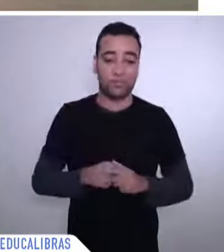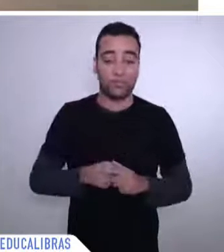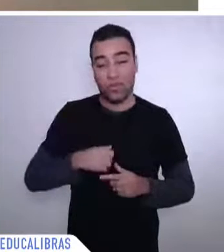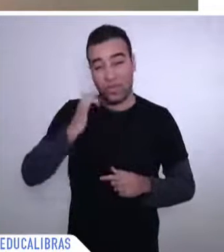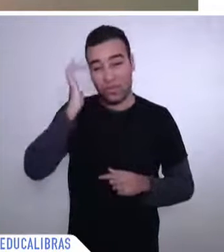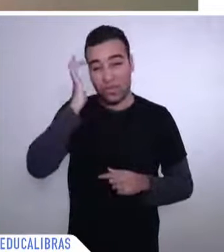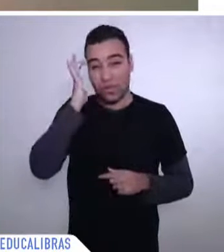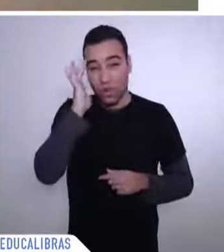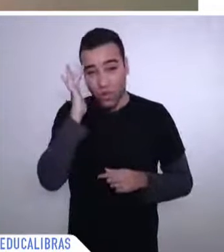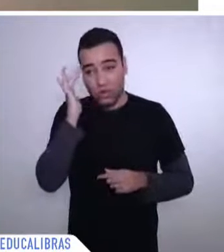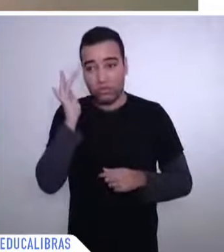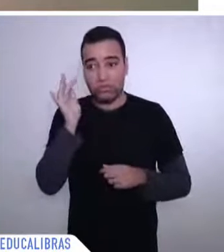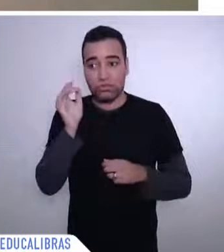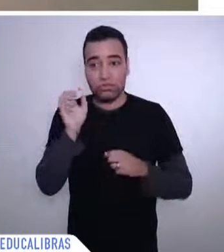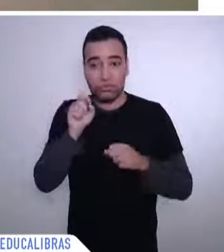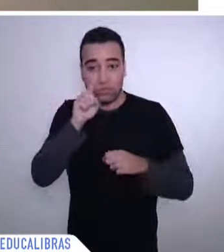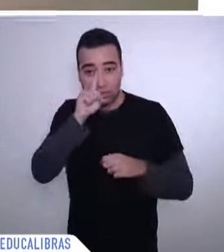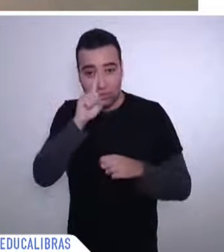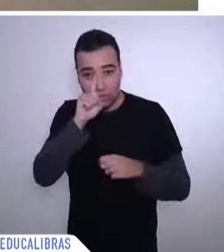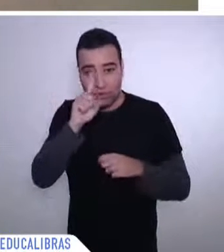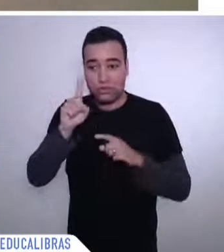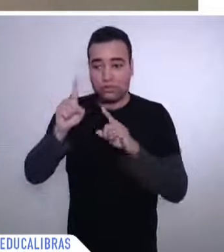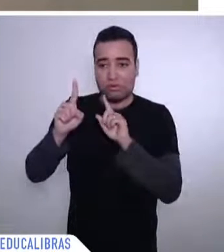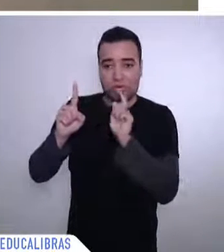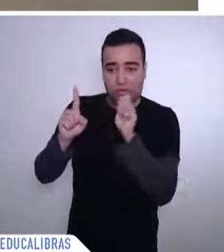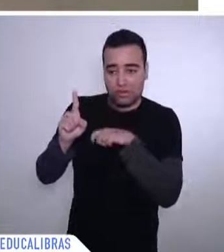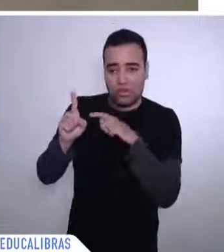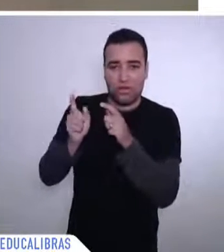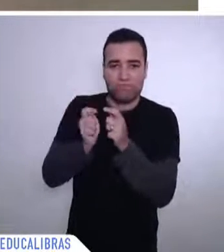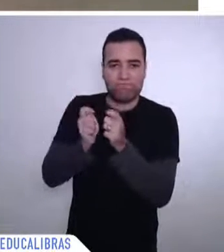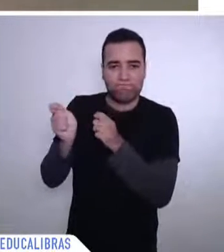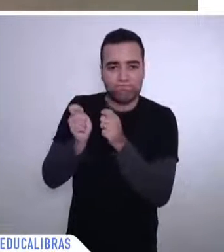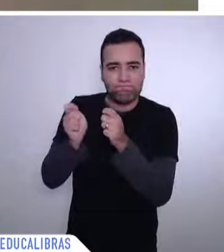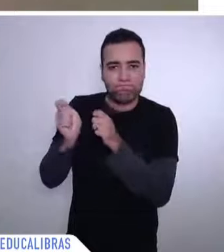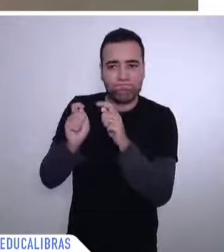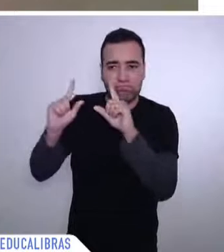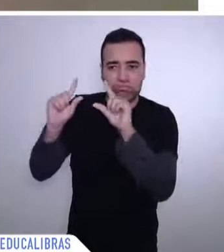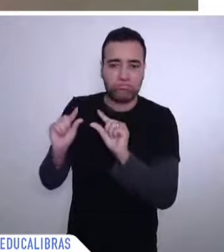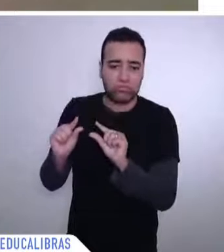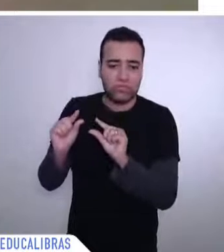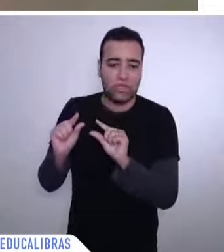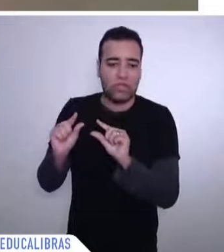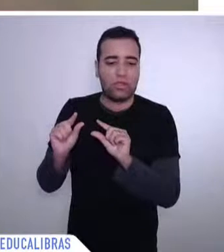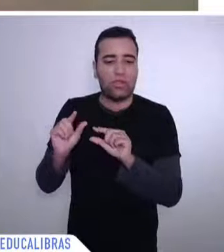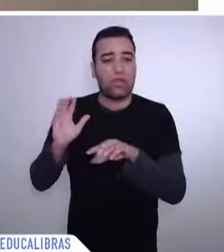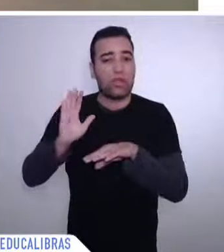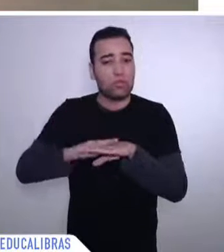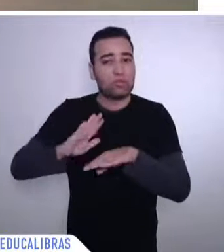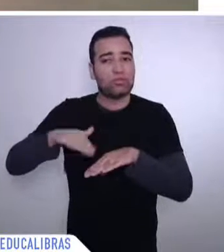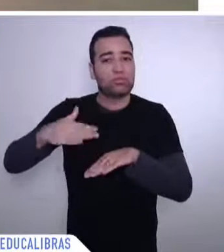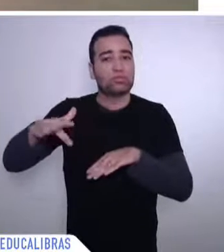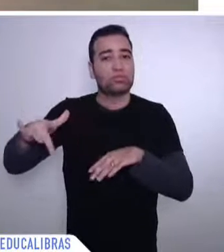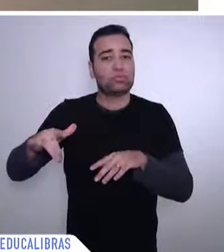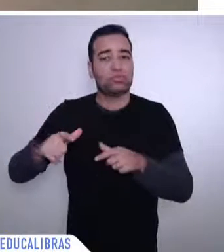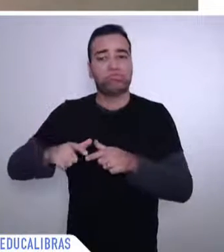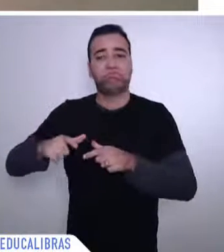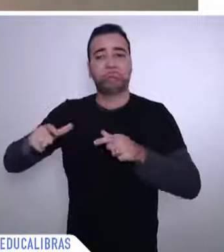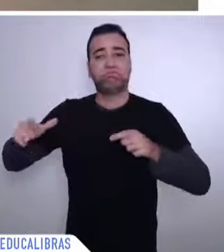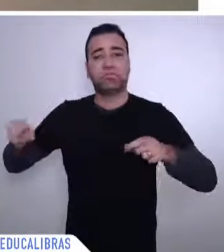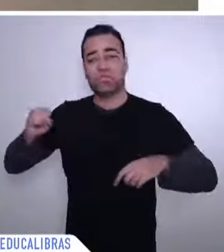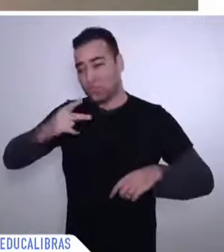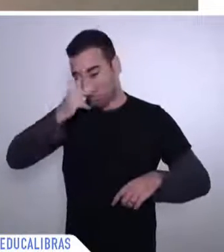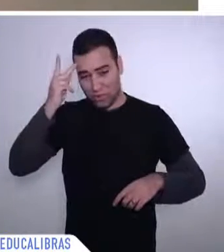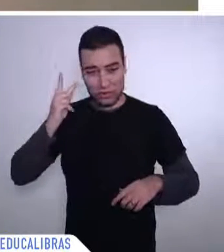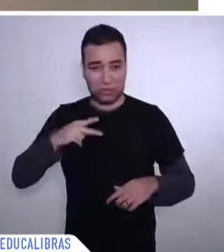risks tend to be bigger for people who are already vulnerable. So the risks of automation, for example, tend